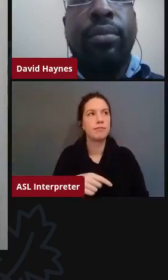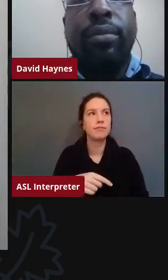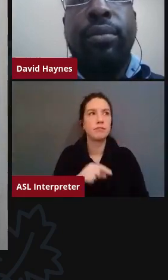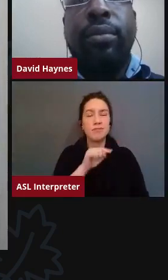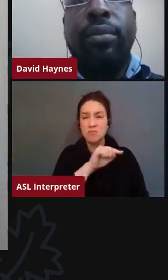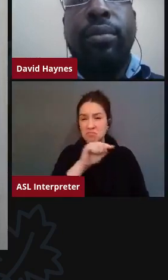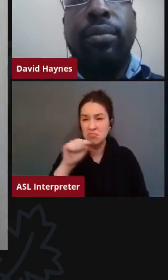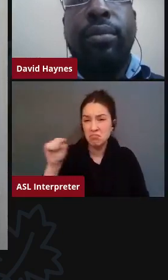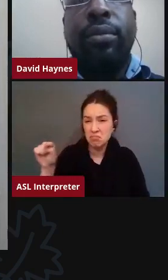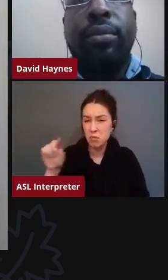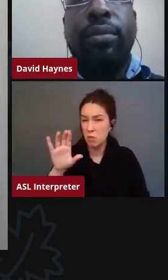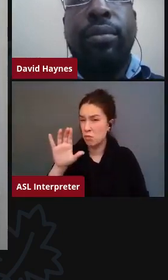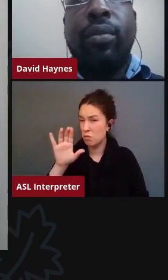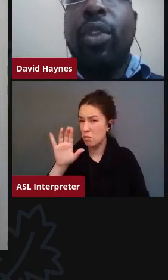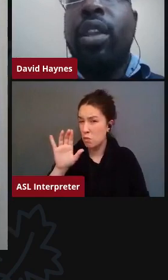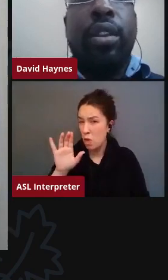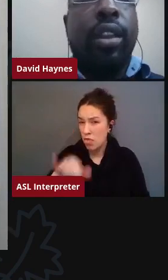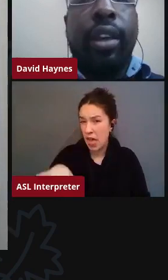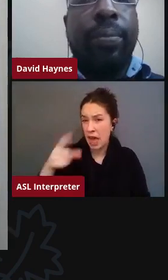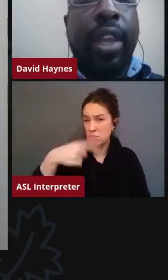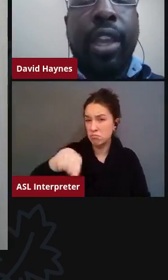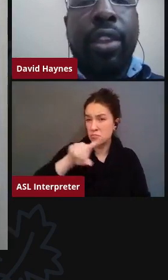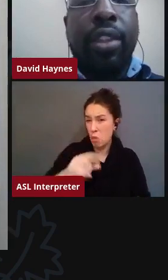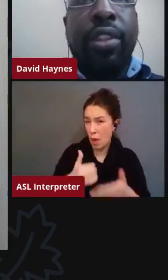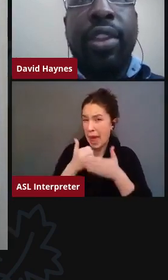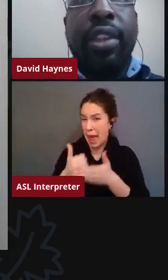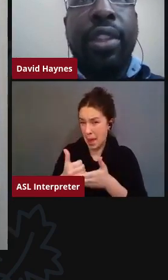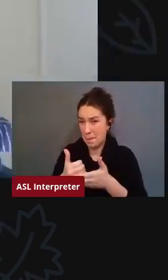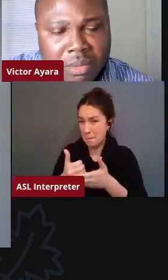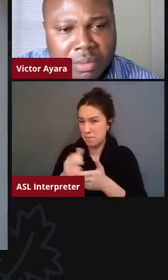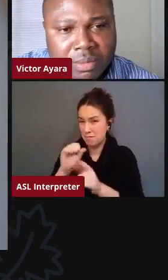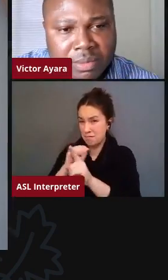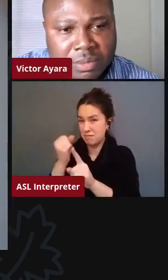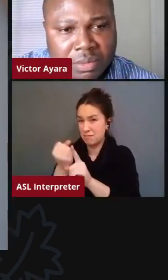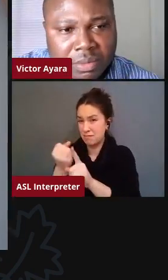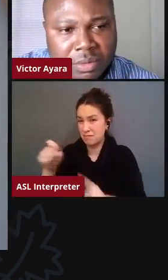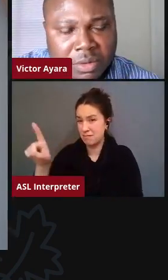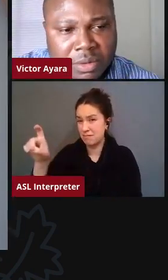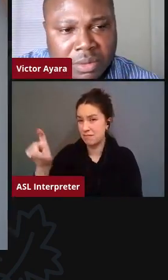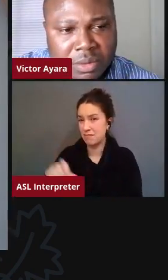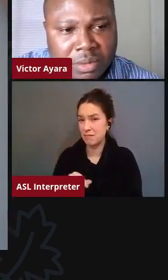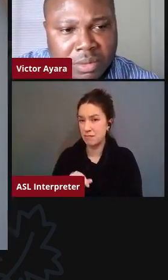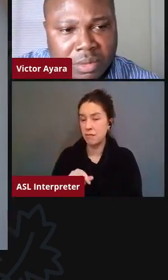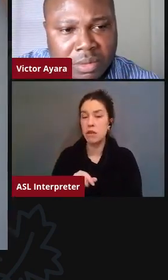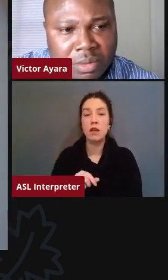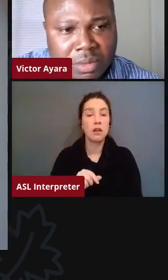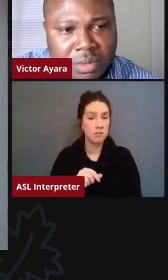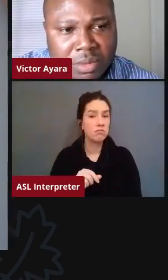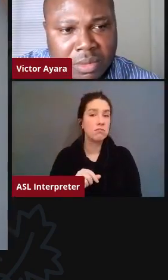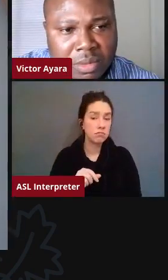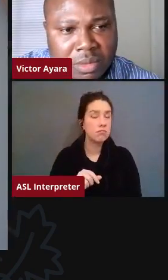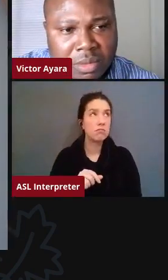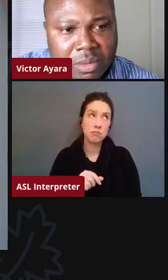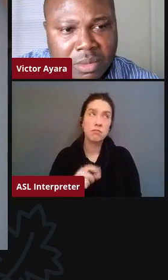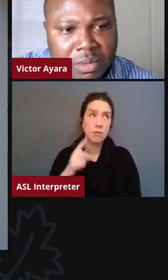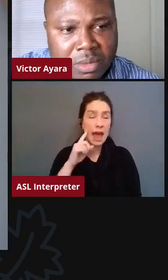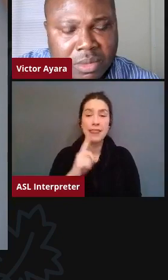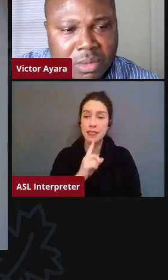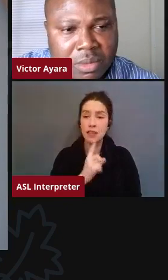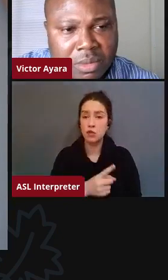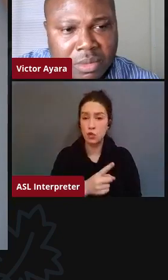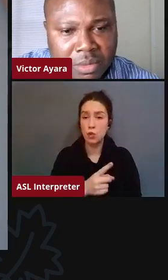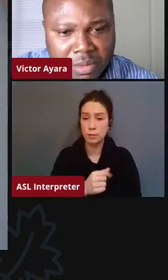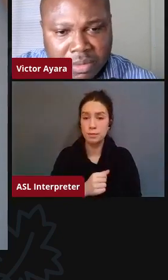the overall well-being? Yeah, I think that is completely true. So one